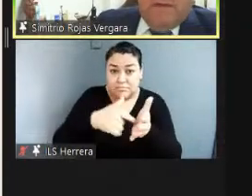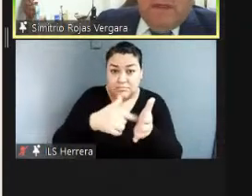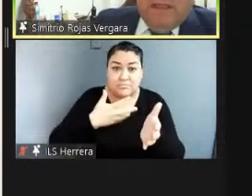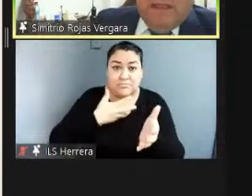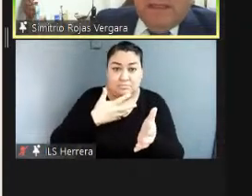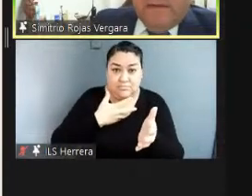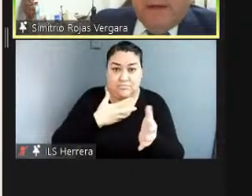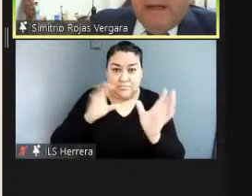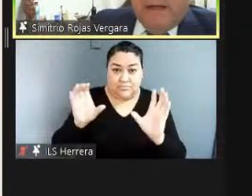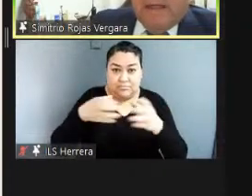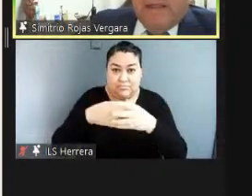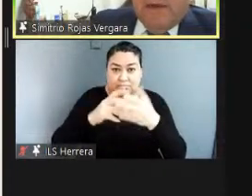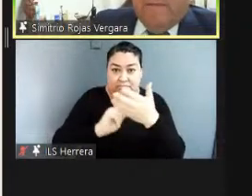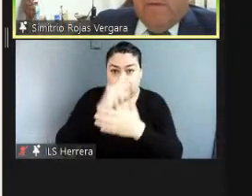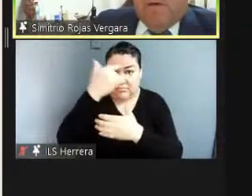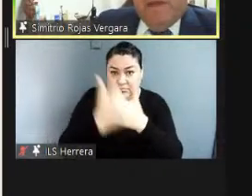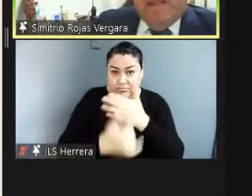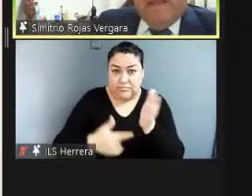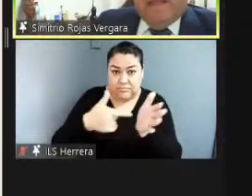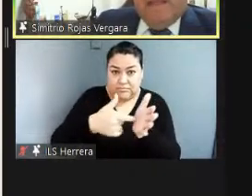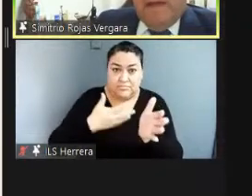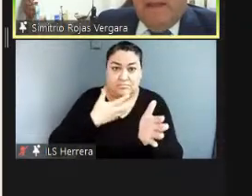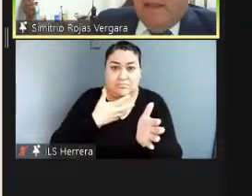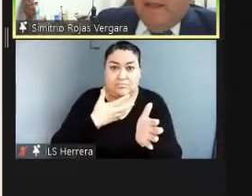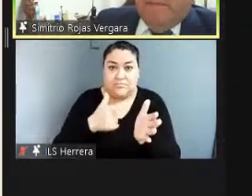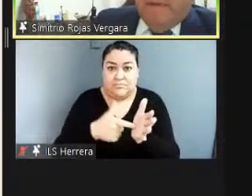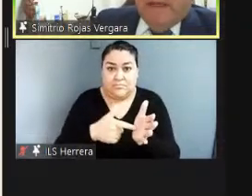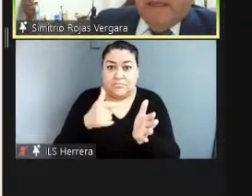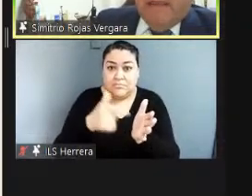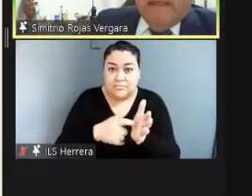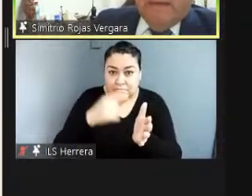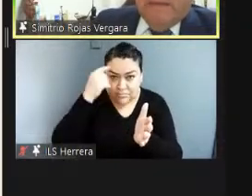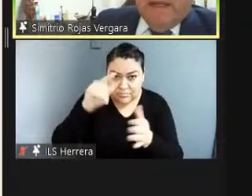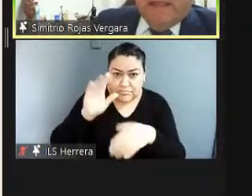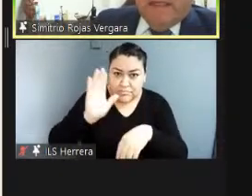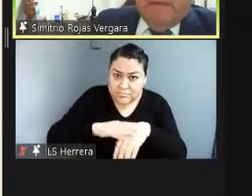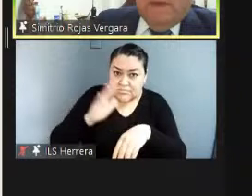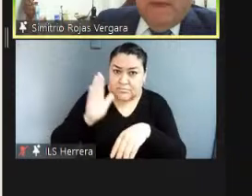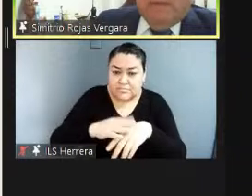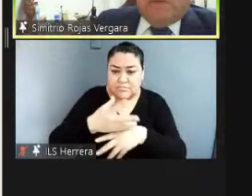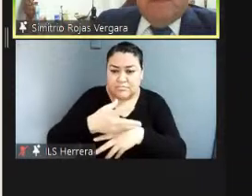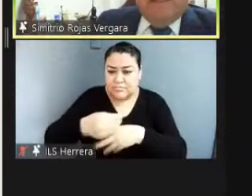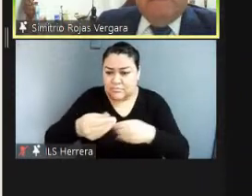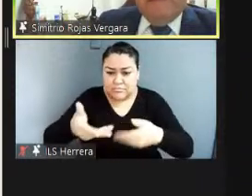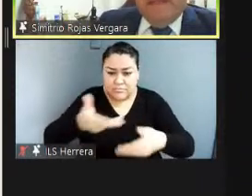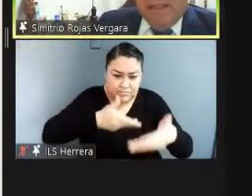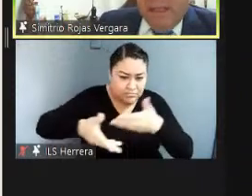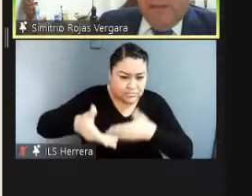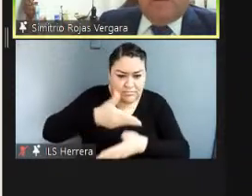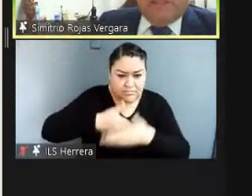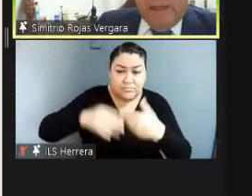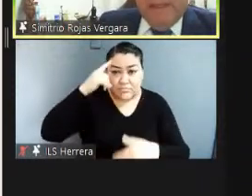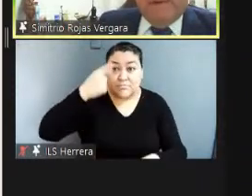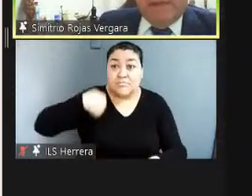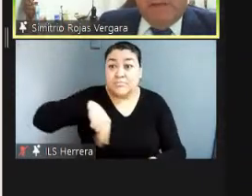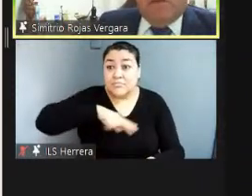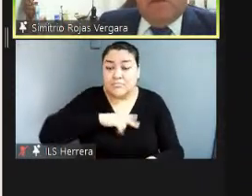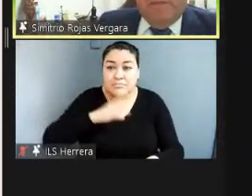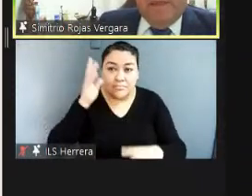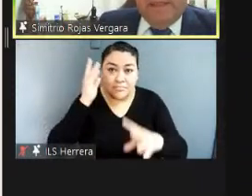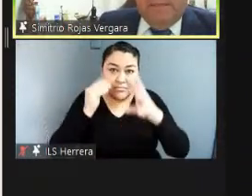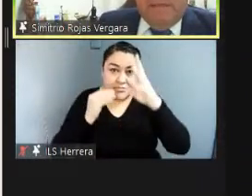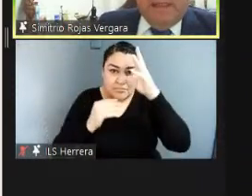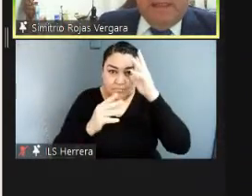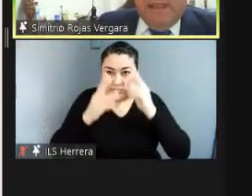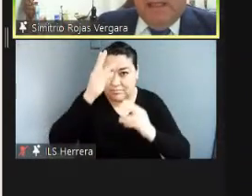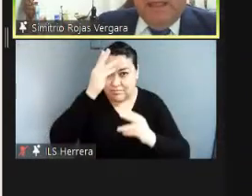around projects, to do work group interactively, so that this way we can